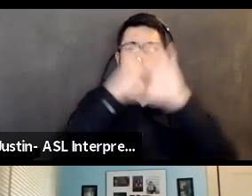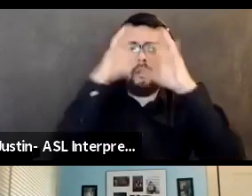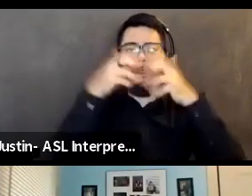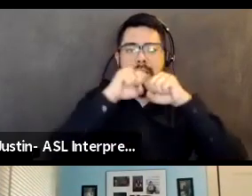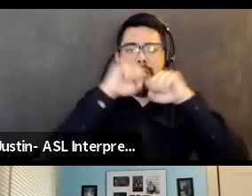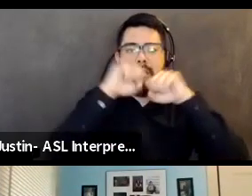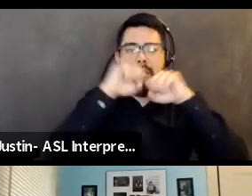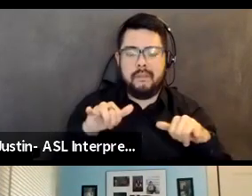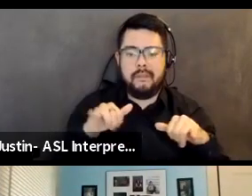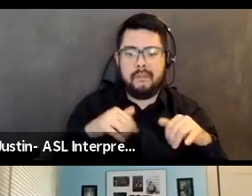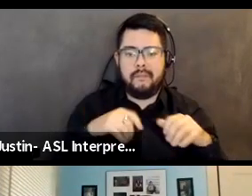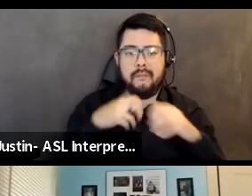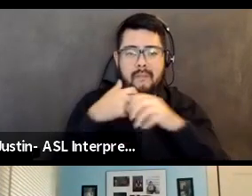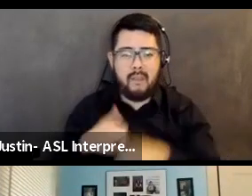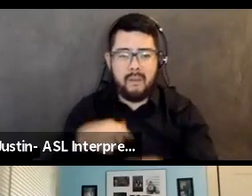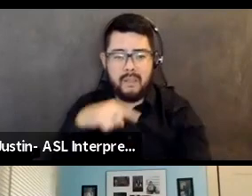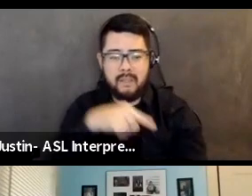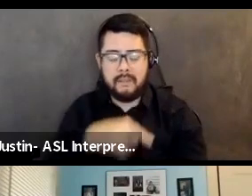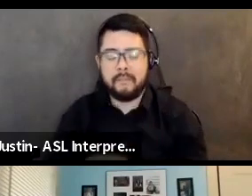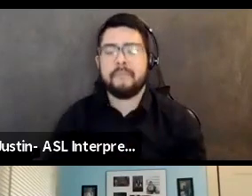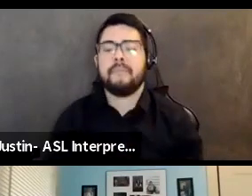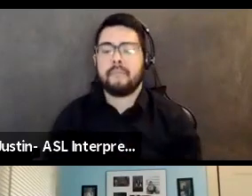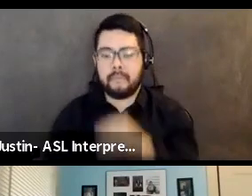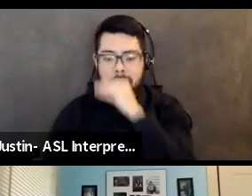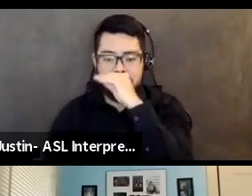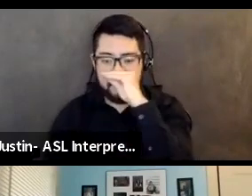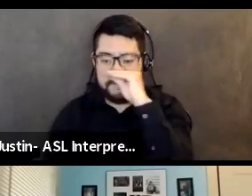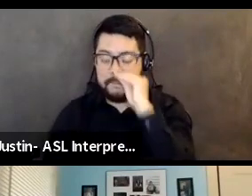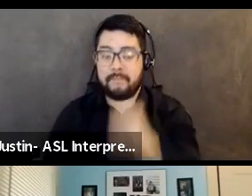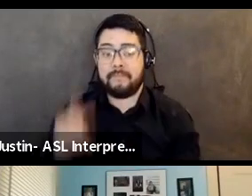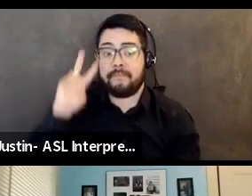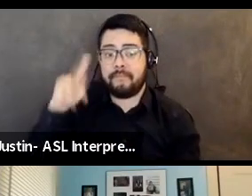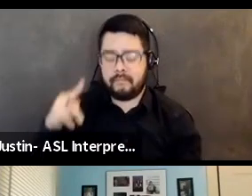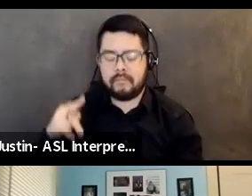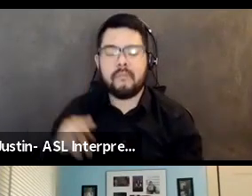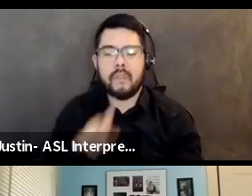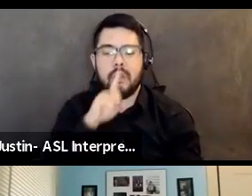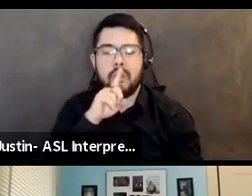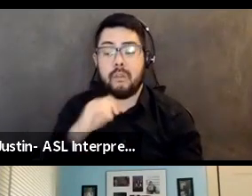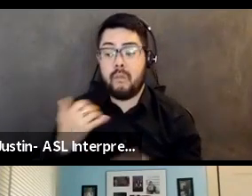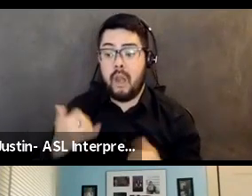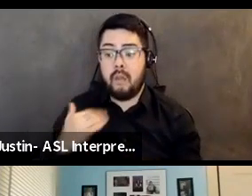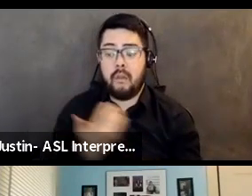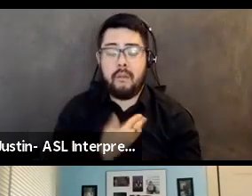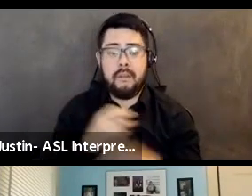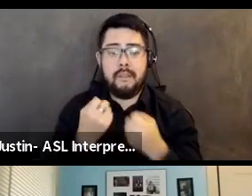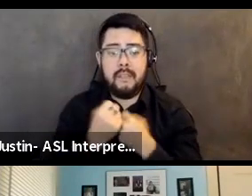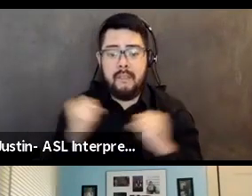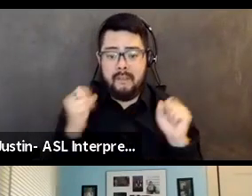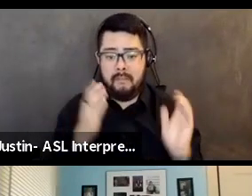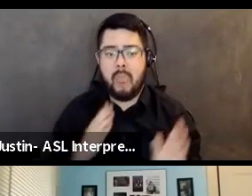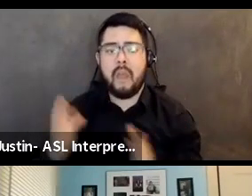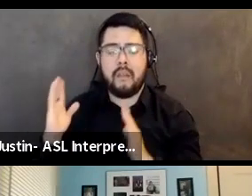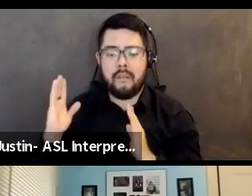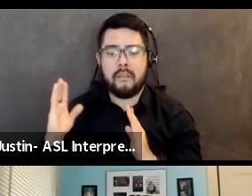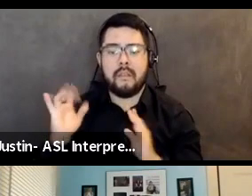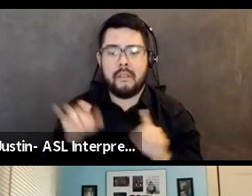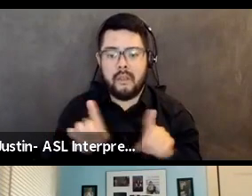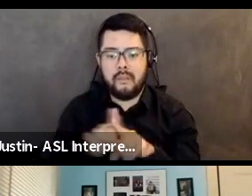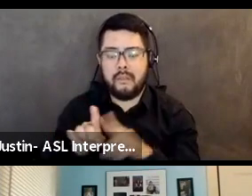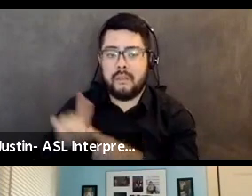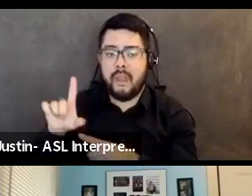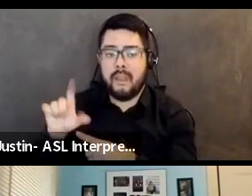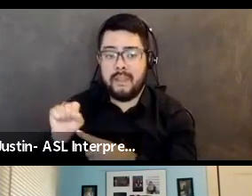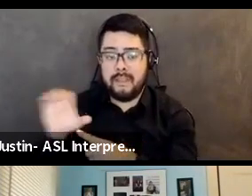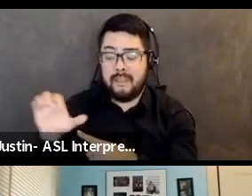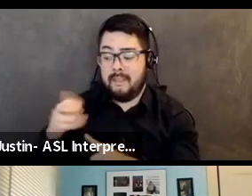sure um because the safety plans that are made from for schools at the moment including the 17 schools whose lsc's voted